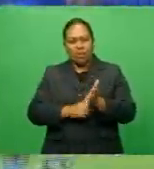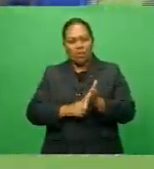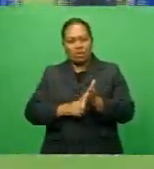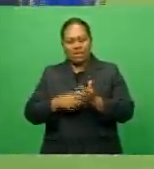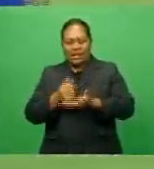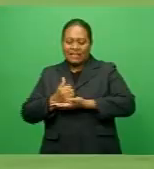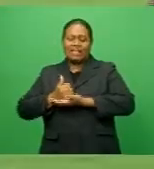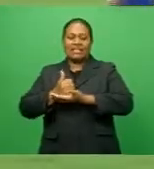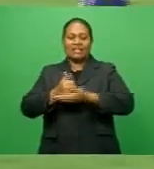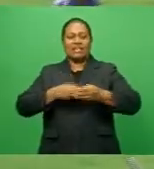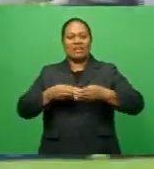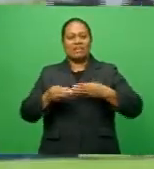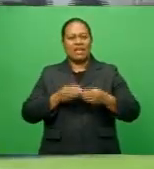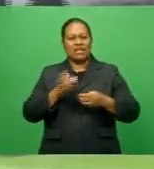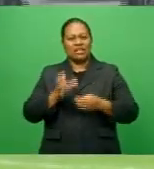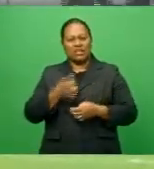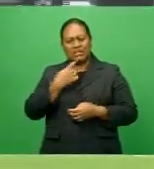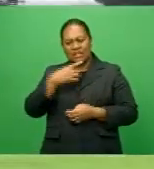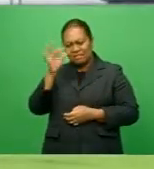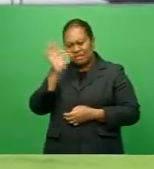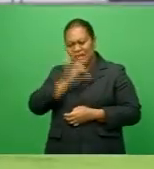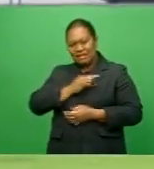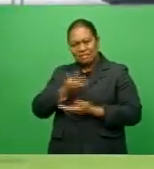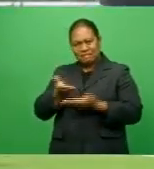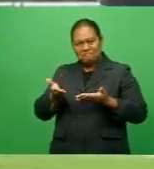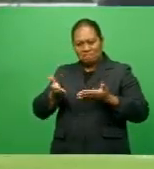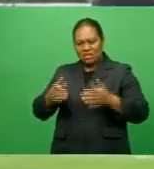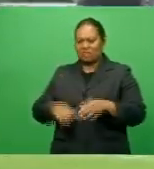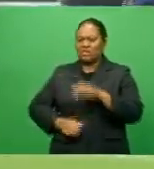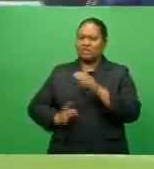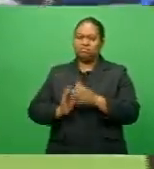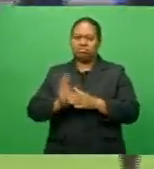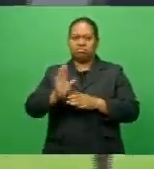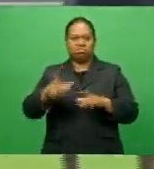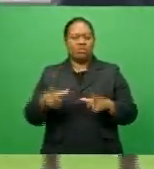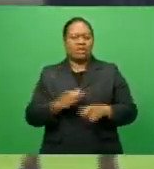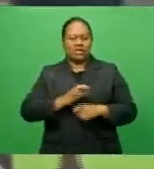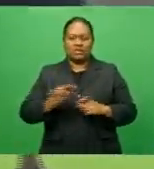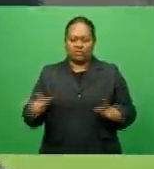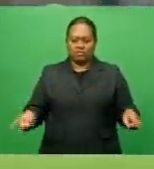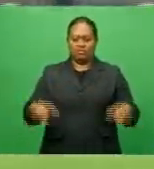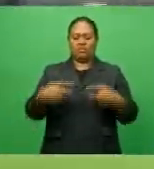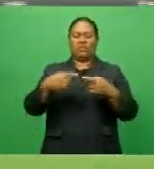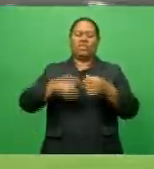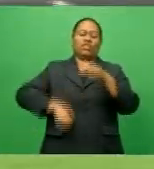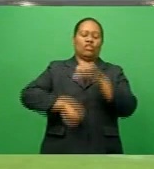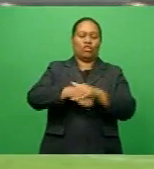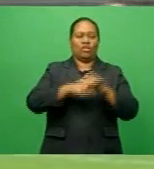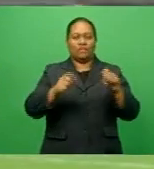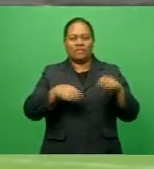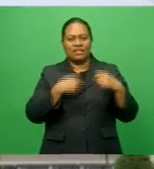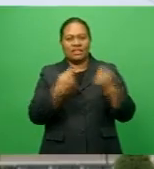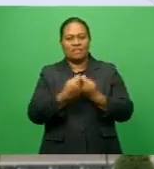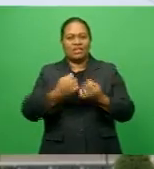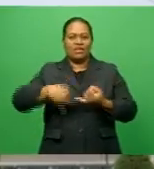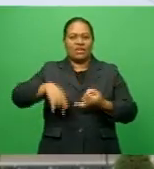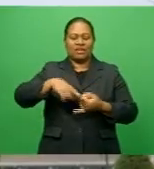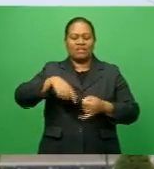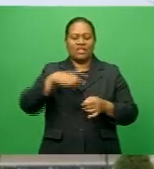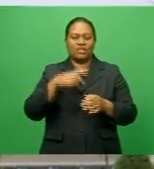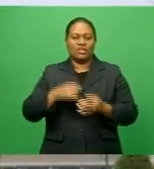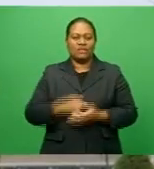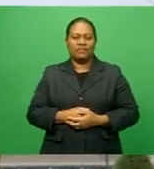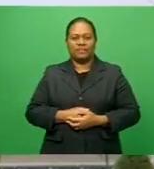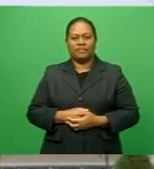manager Felipe Savu believes it'll be an uphill battle going up against one of the top teams in the Suva Rugby Union. I